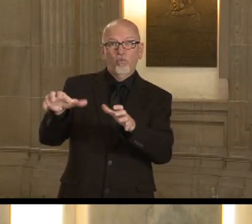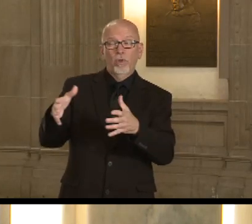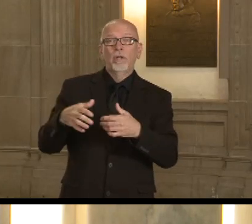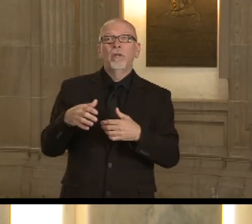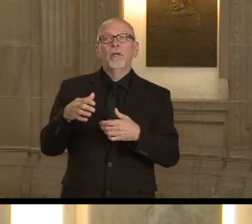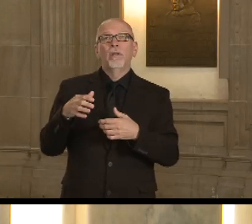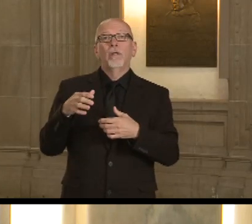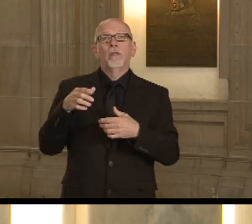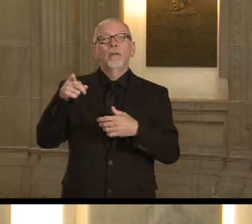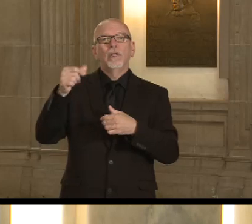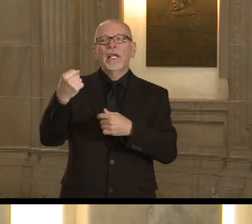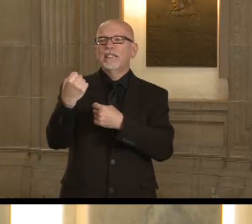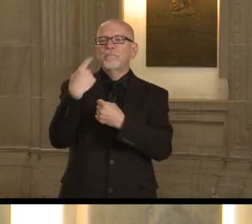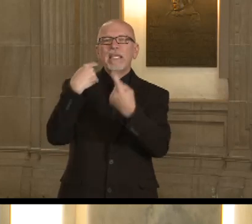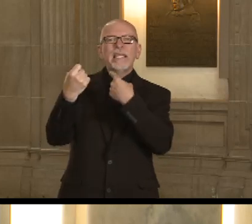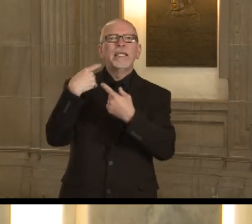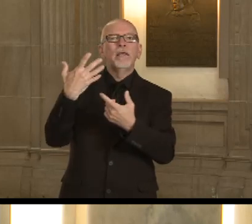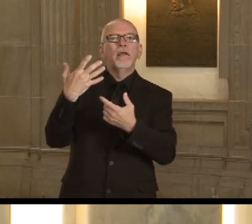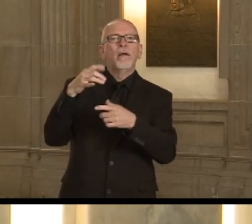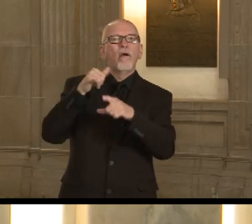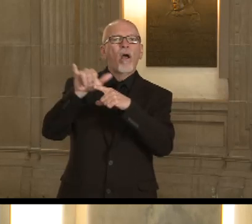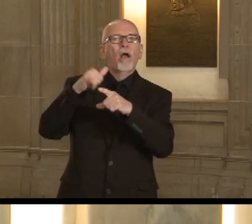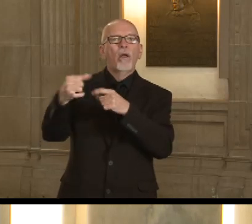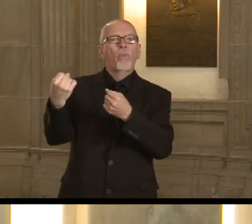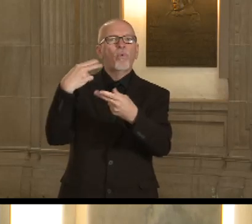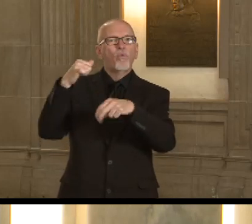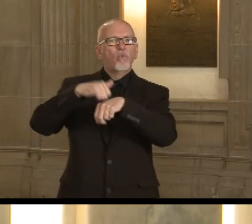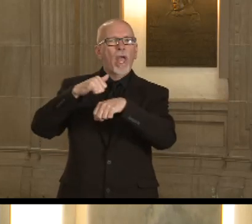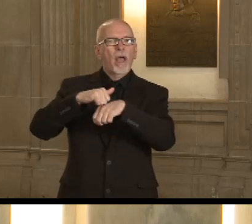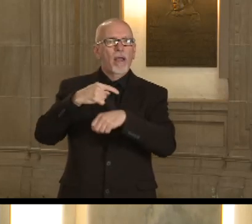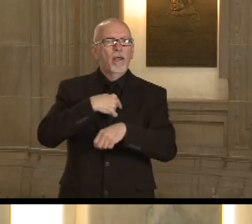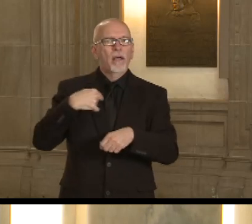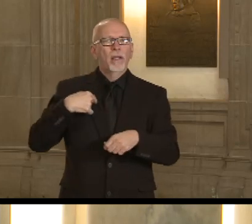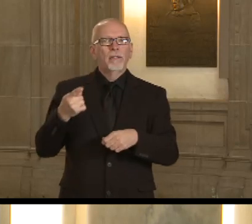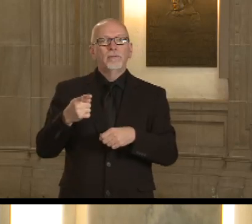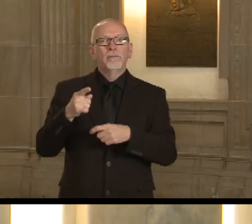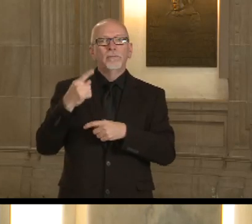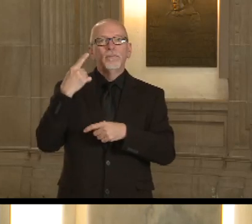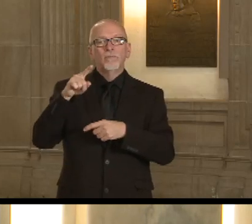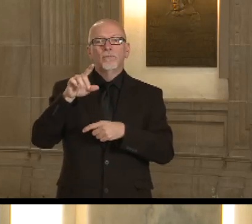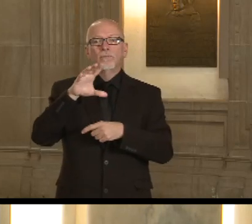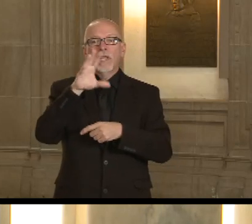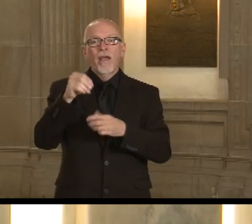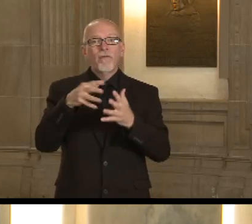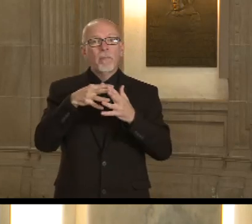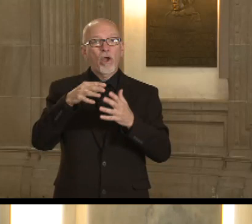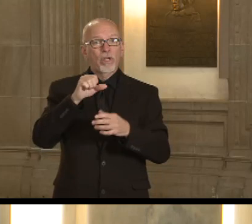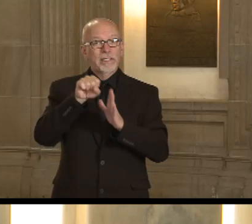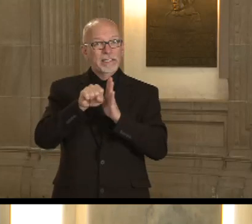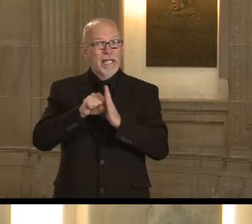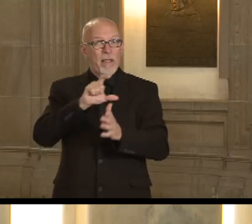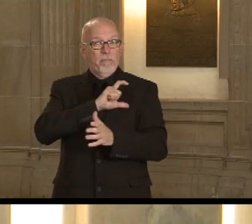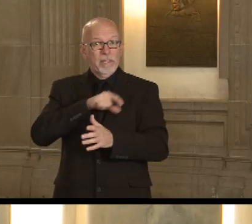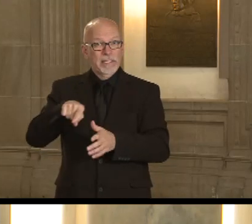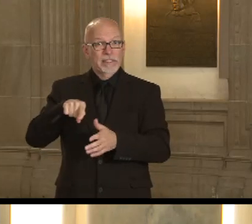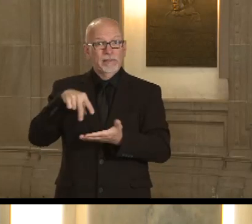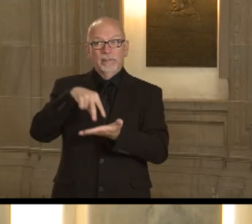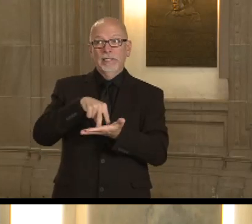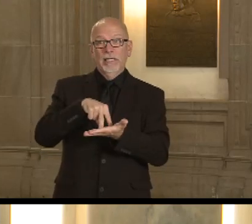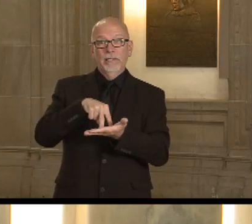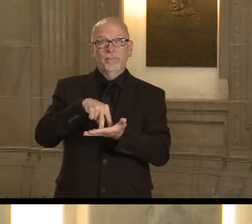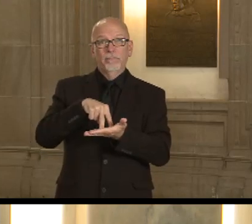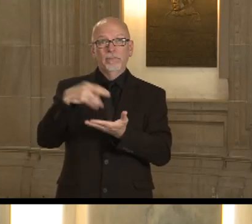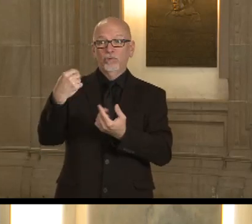to spit and cuss and throw rocks at us. For African-American Indiana State Troopers to stand there and